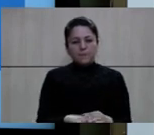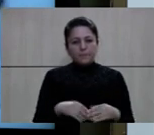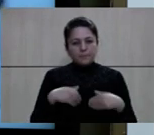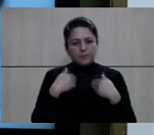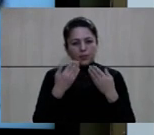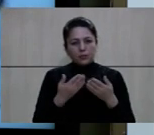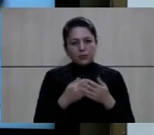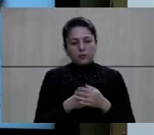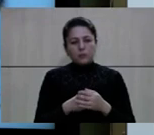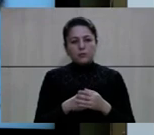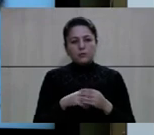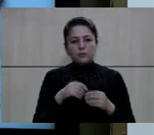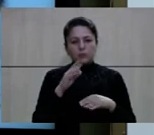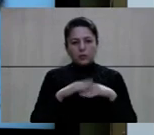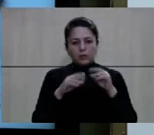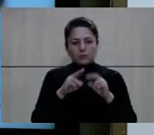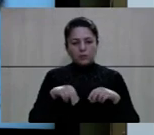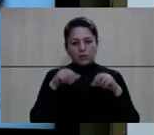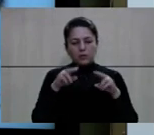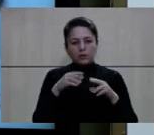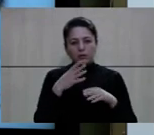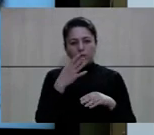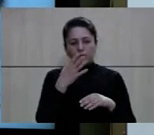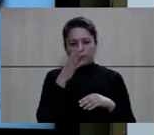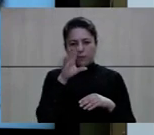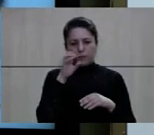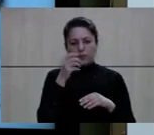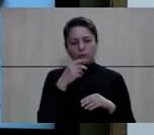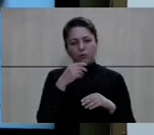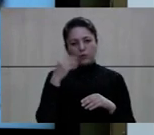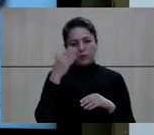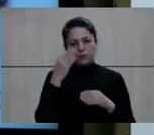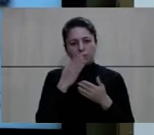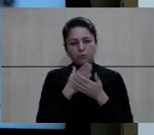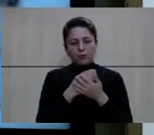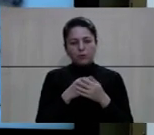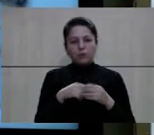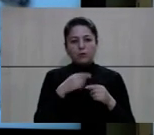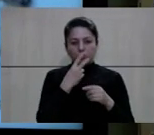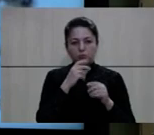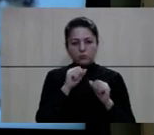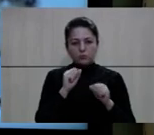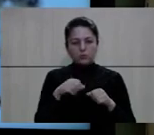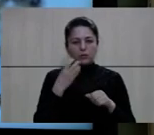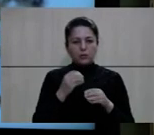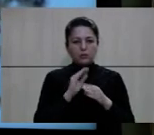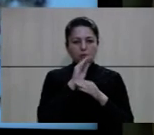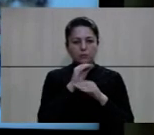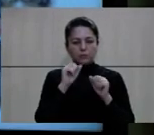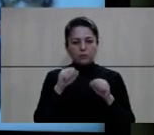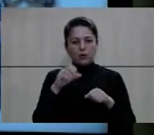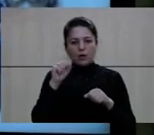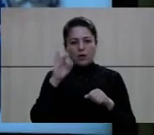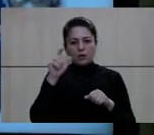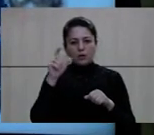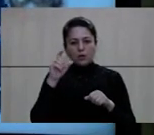Quyida ushbu kasb egalaridan fotolavhalar berilgan. Ko'rishingiz mumkin. Ulardan yana qo'shimcha qilishimiz mumkin arxeolog